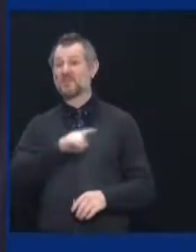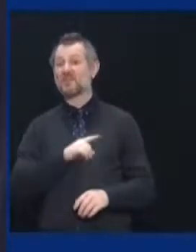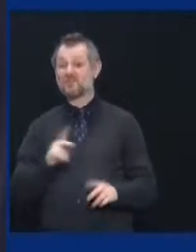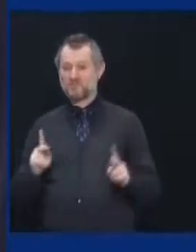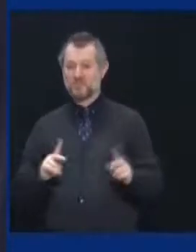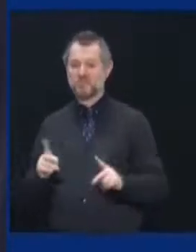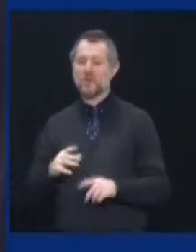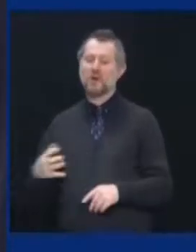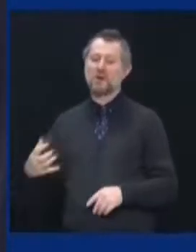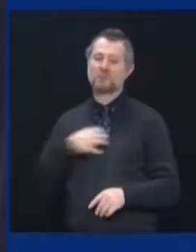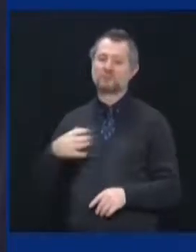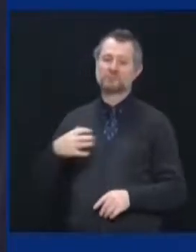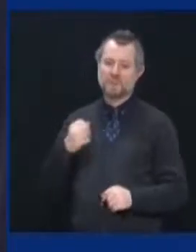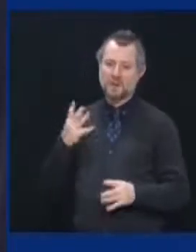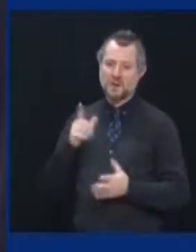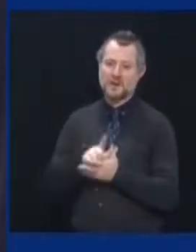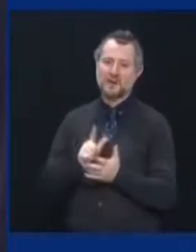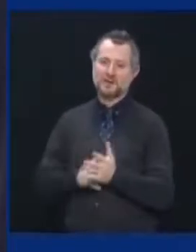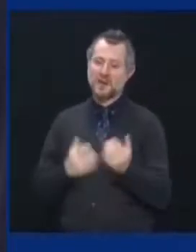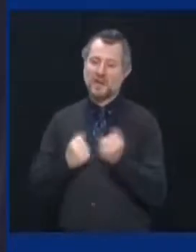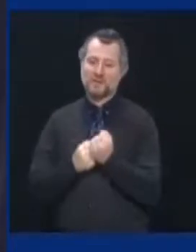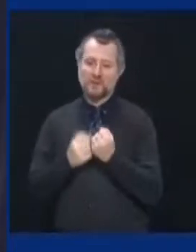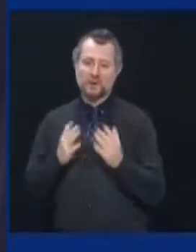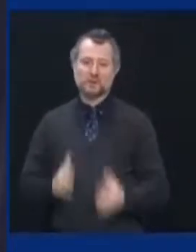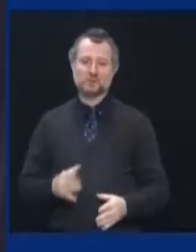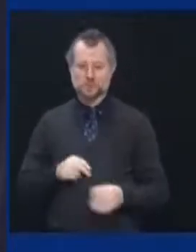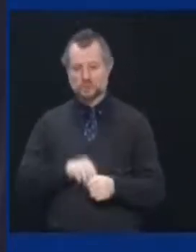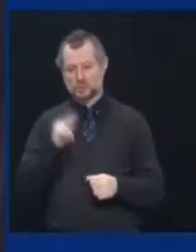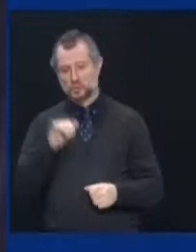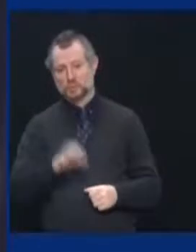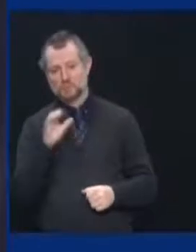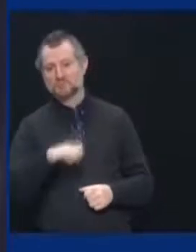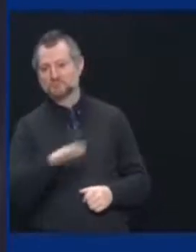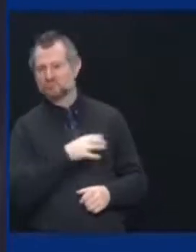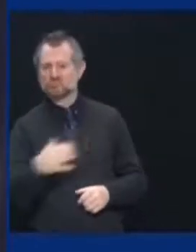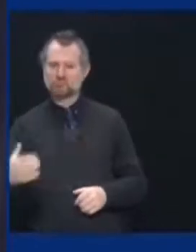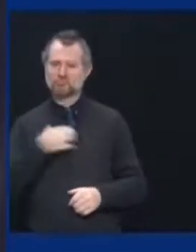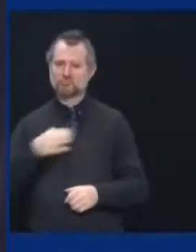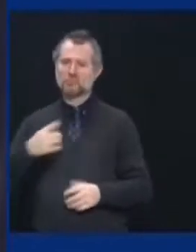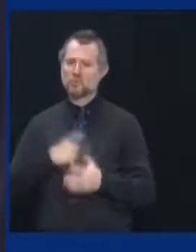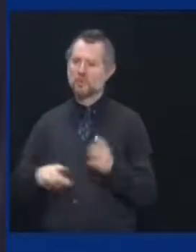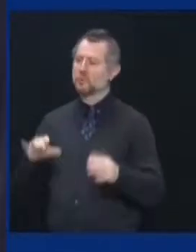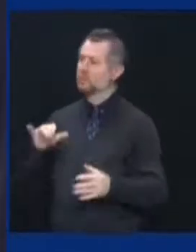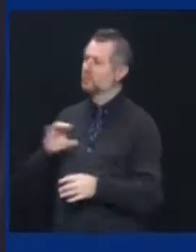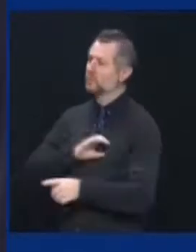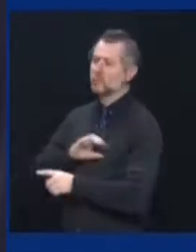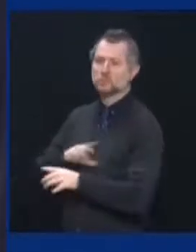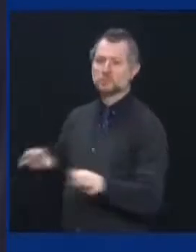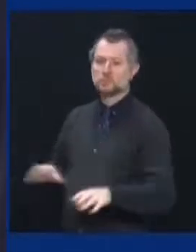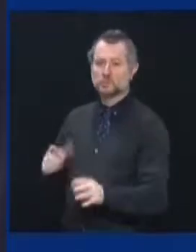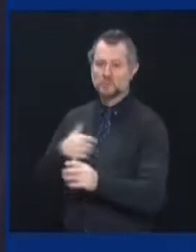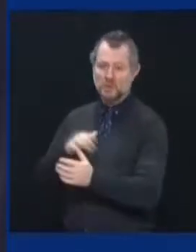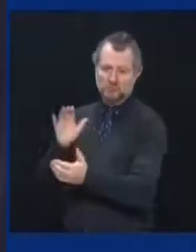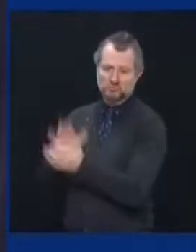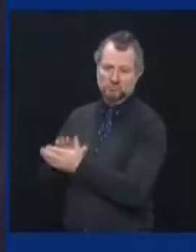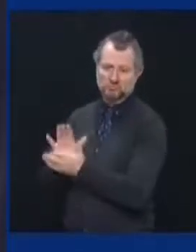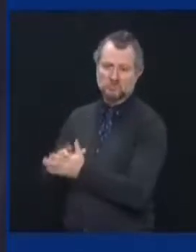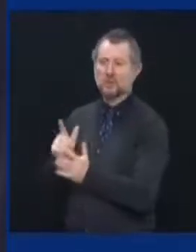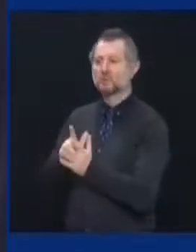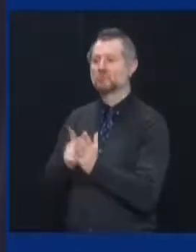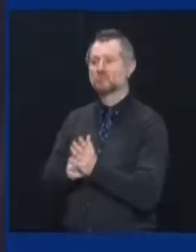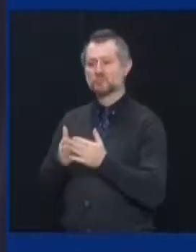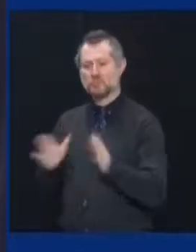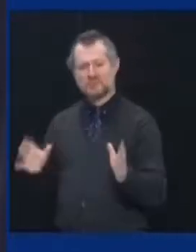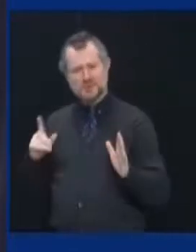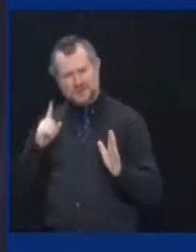many legal advocates in New York City. I applaud the Attorney General for the thoroughness